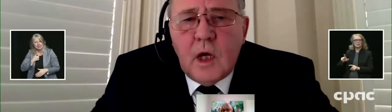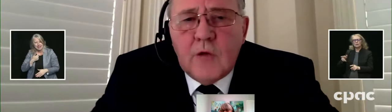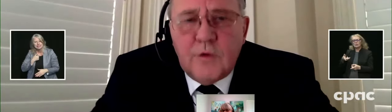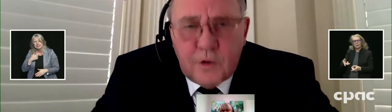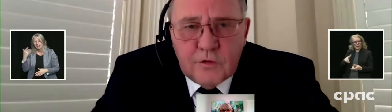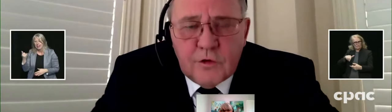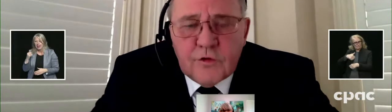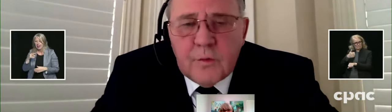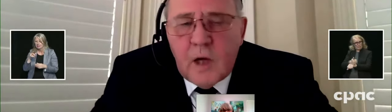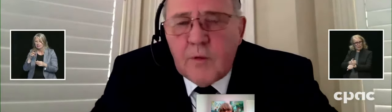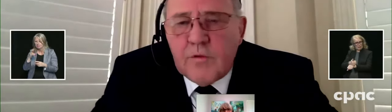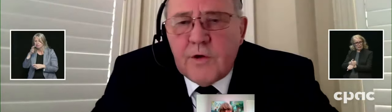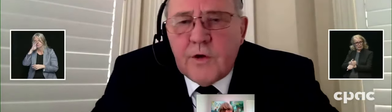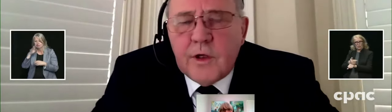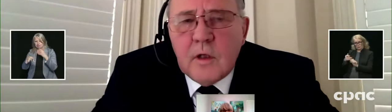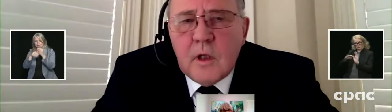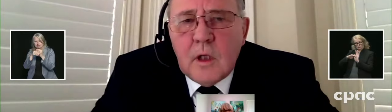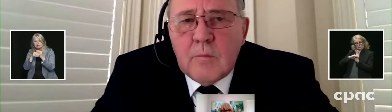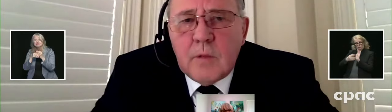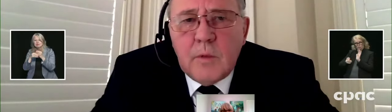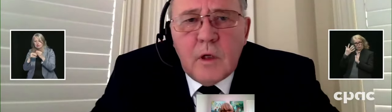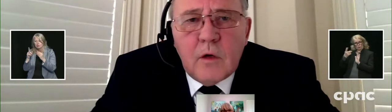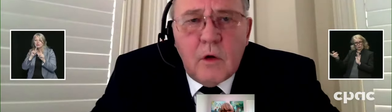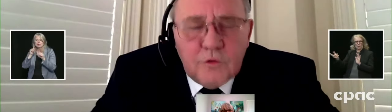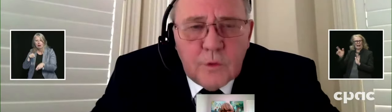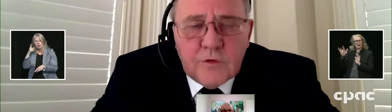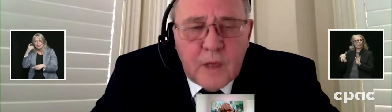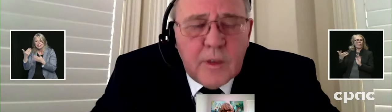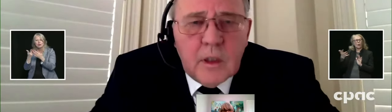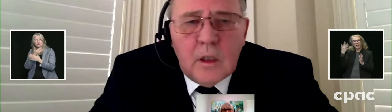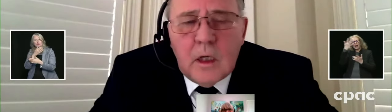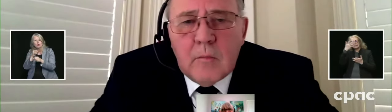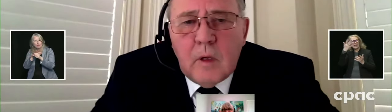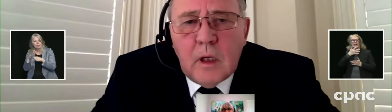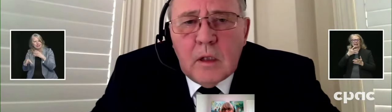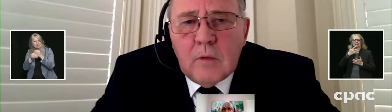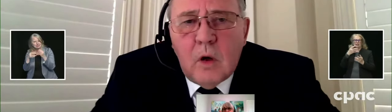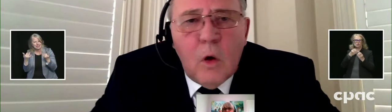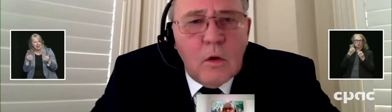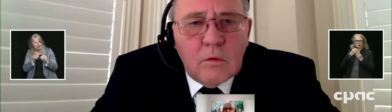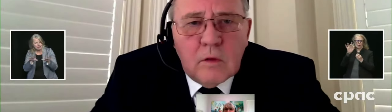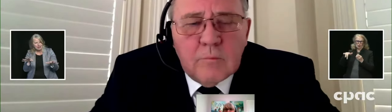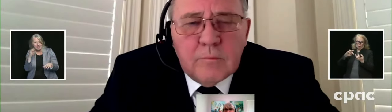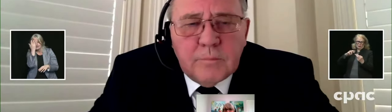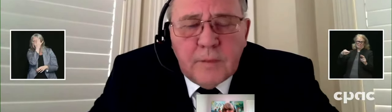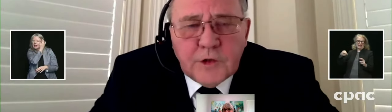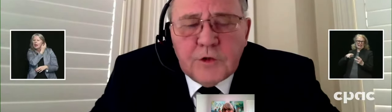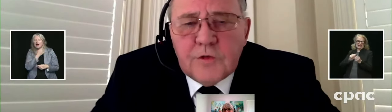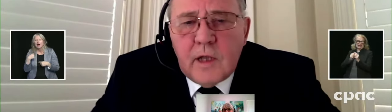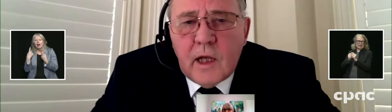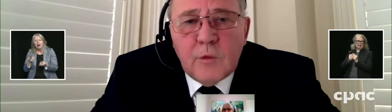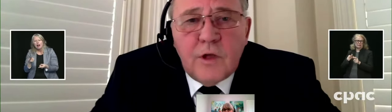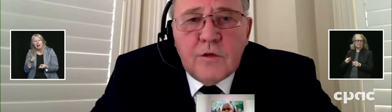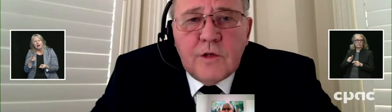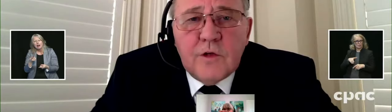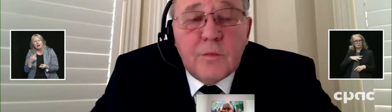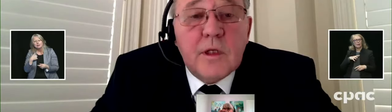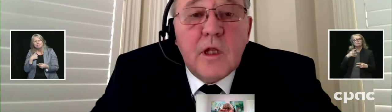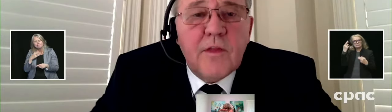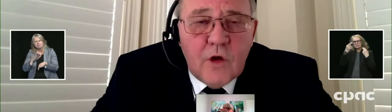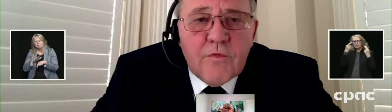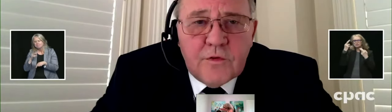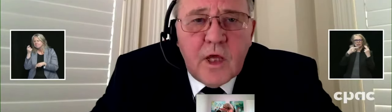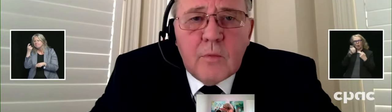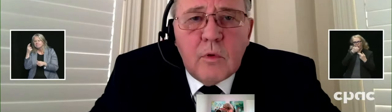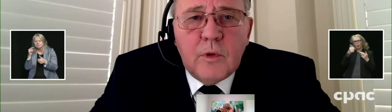the concerns about the variant. But we are also examining all measures, and I will tell you simply, nothing is